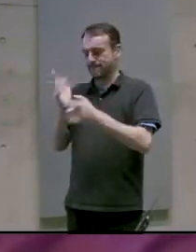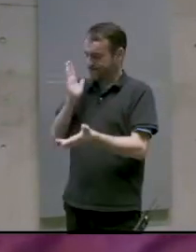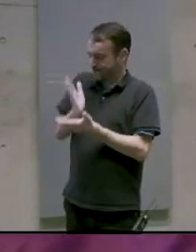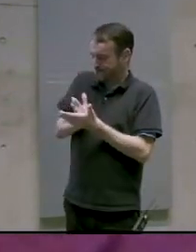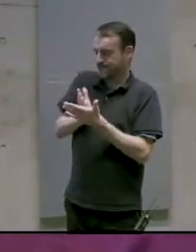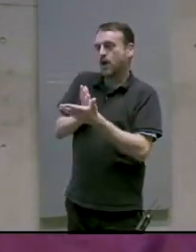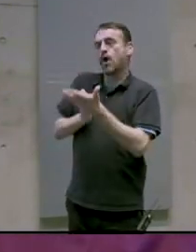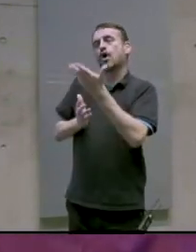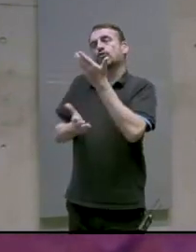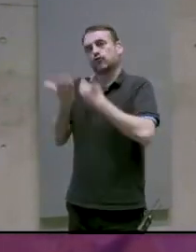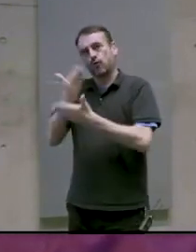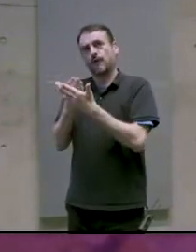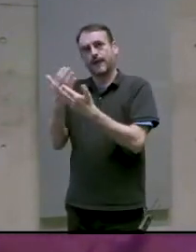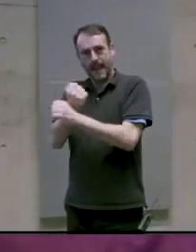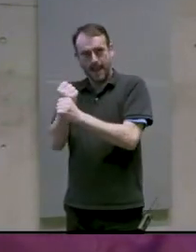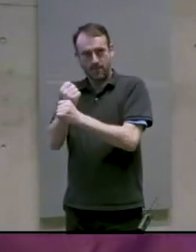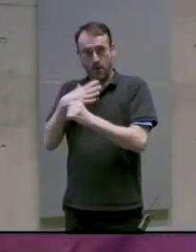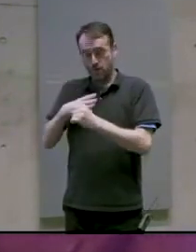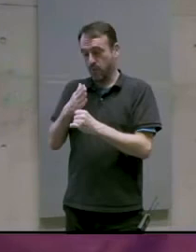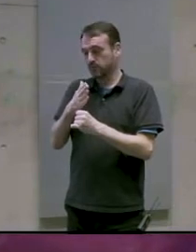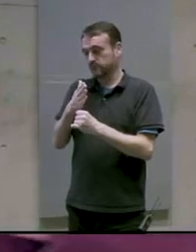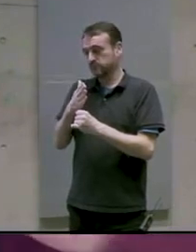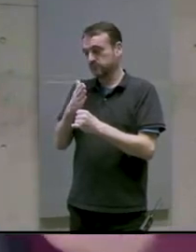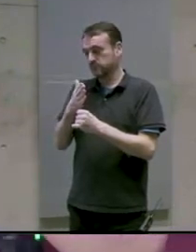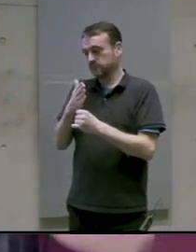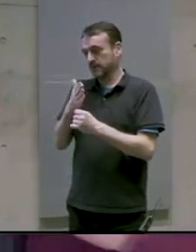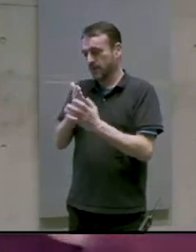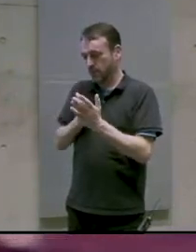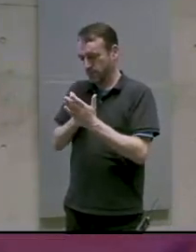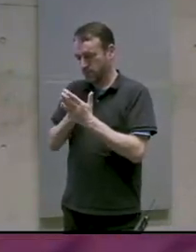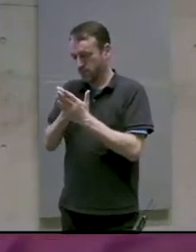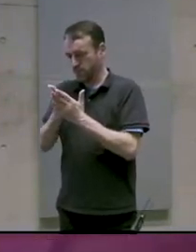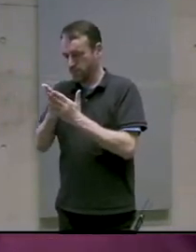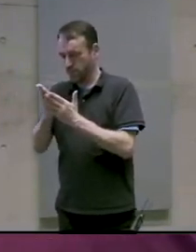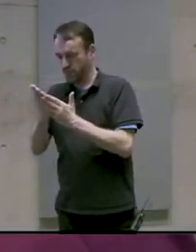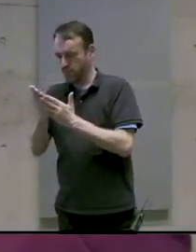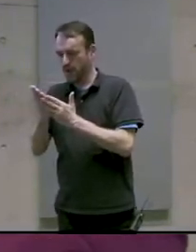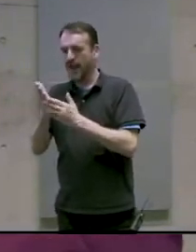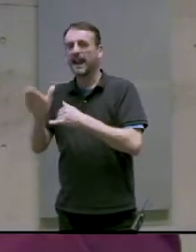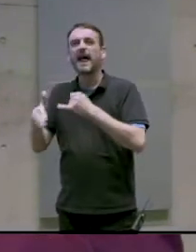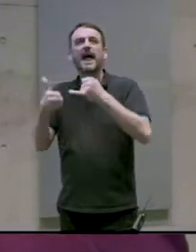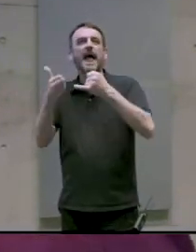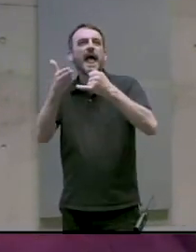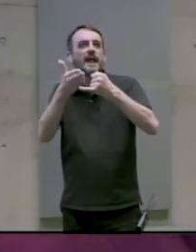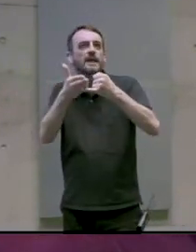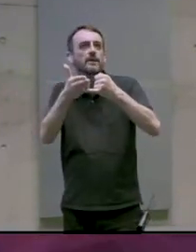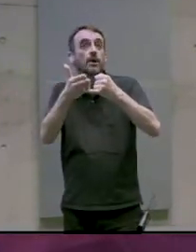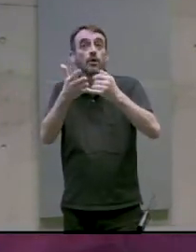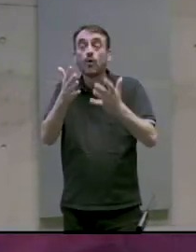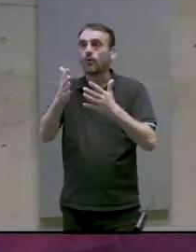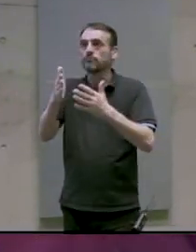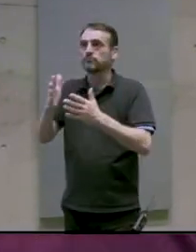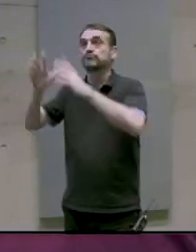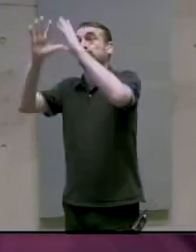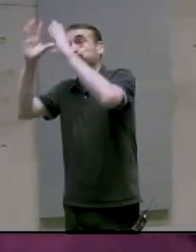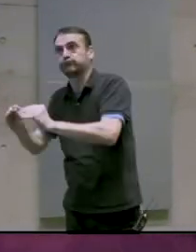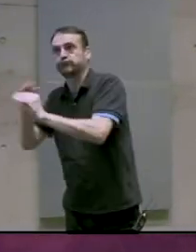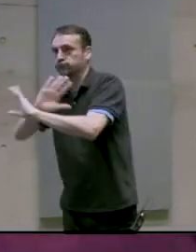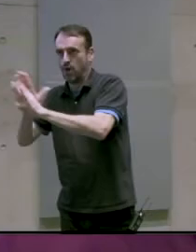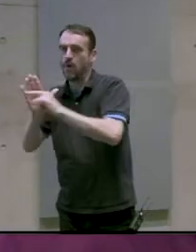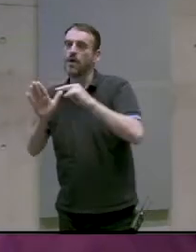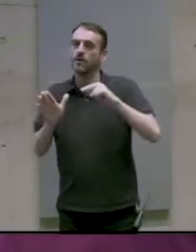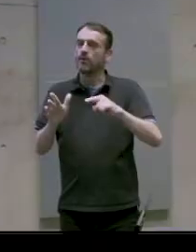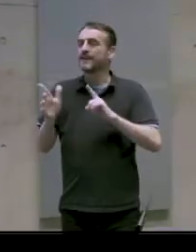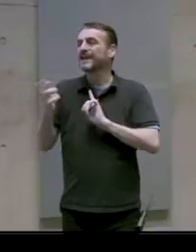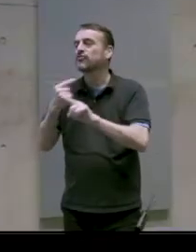get to an end. Not the end, because it's interactive. You want to get to an end and make sure that your